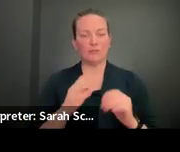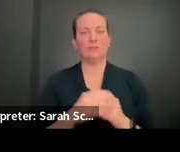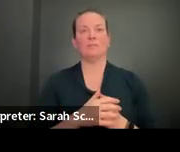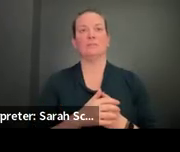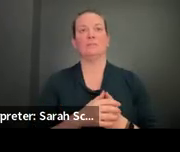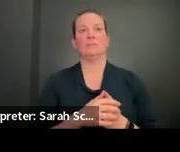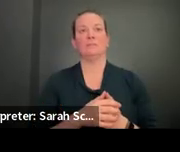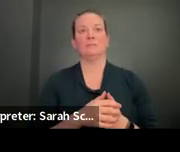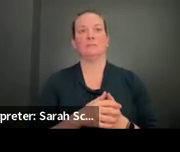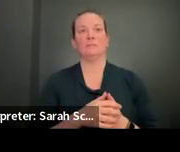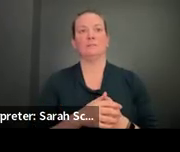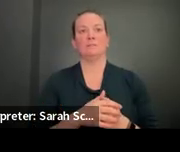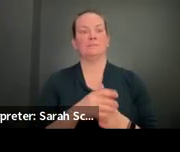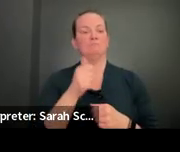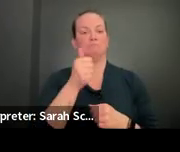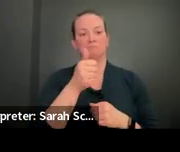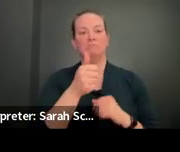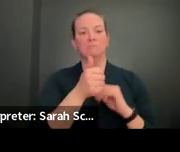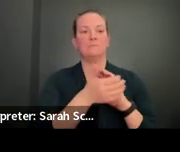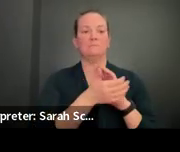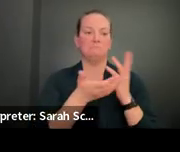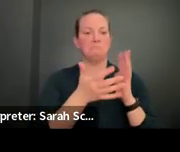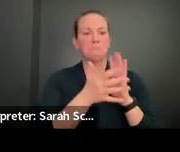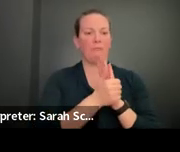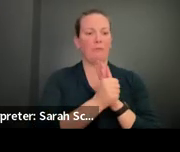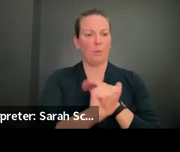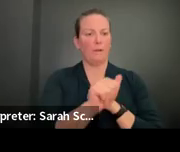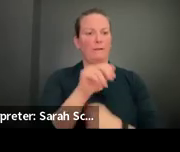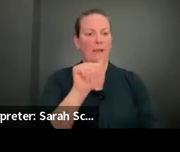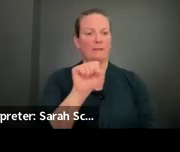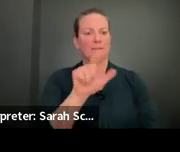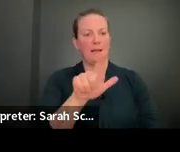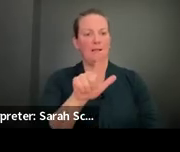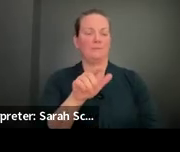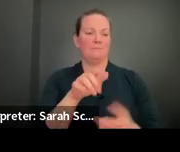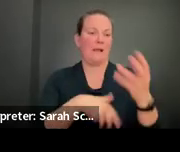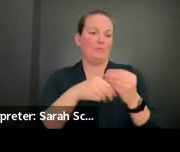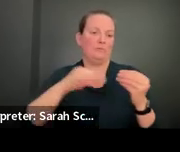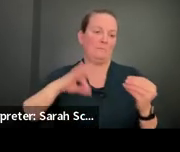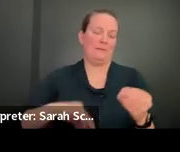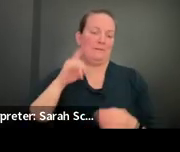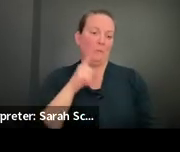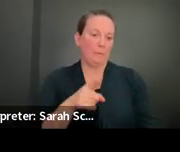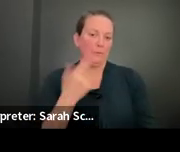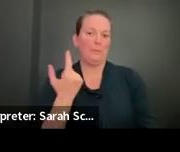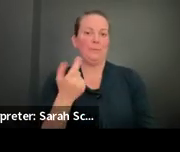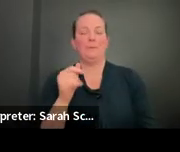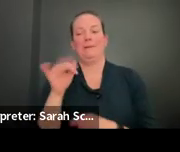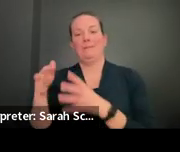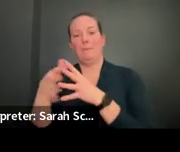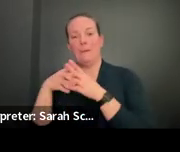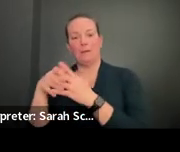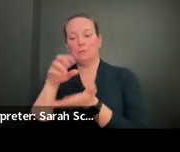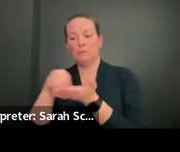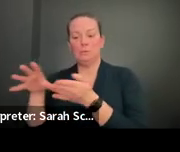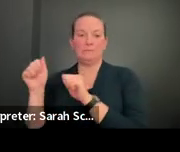is also fairly fluent in ASL, which of course is an additional benefit when you have American